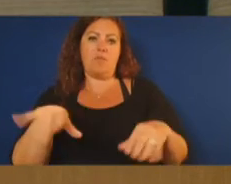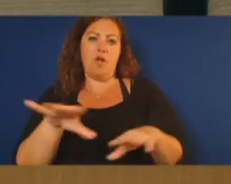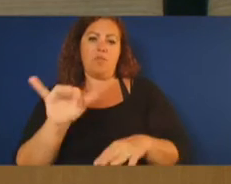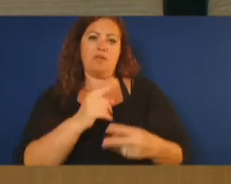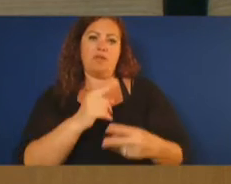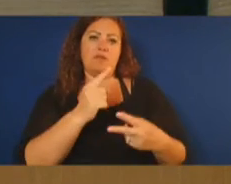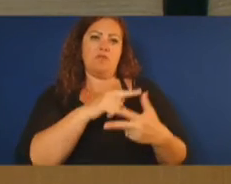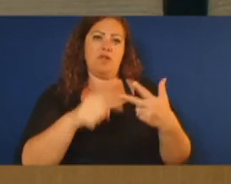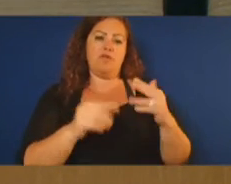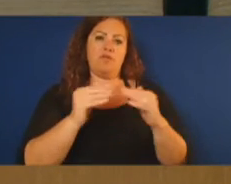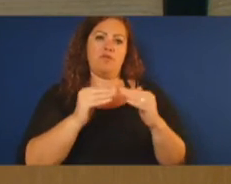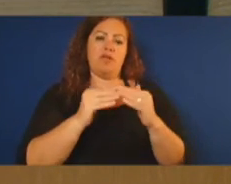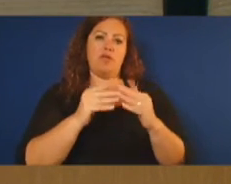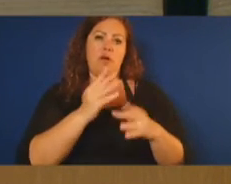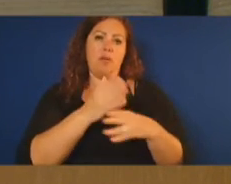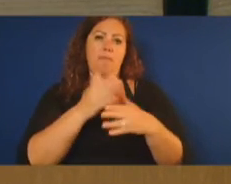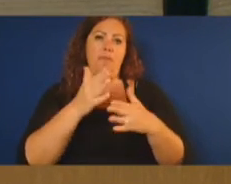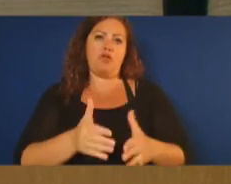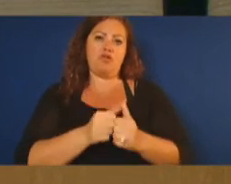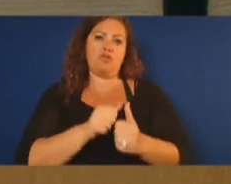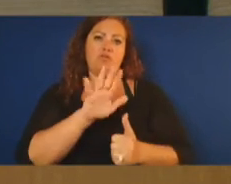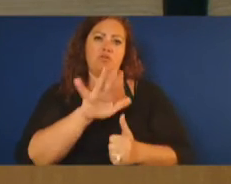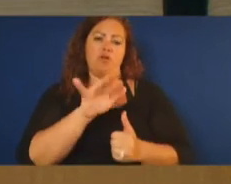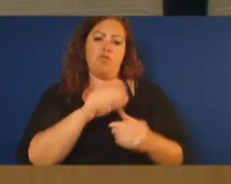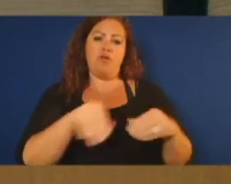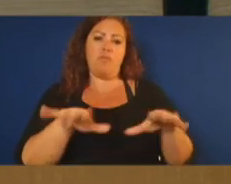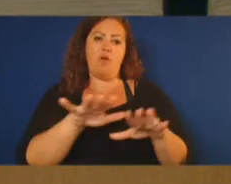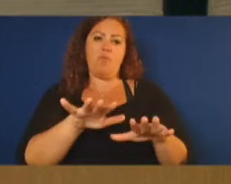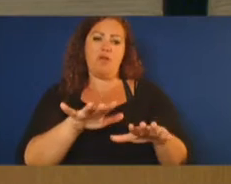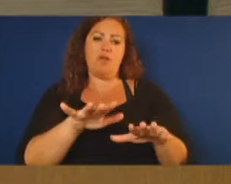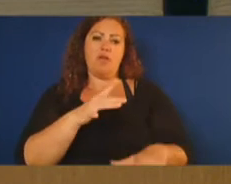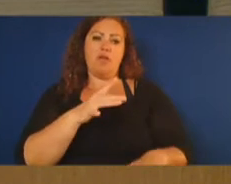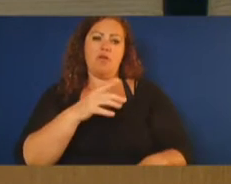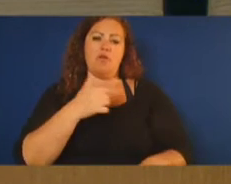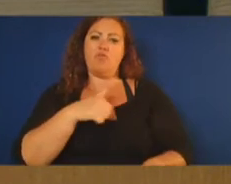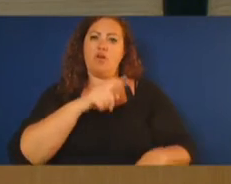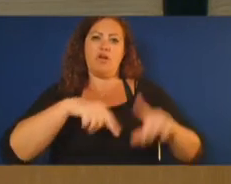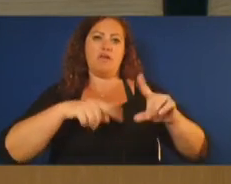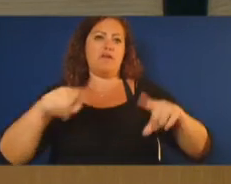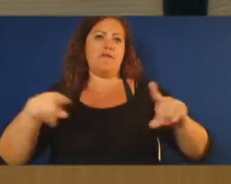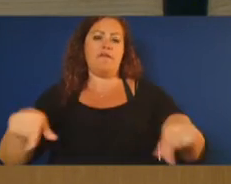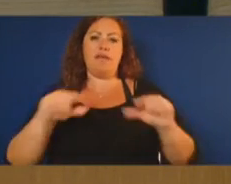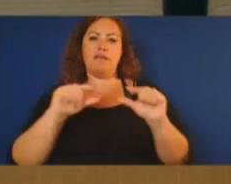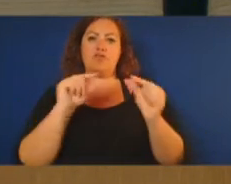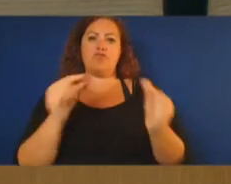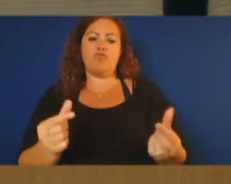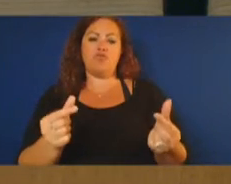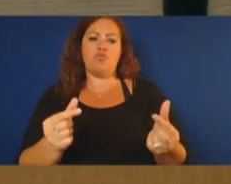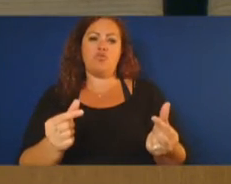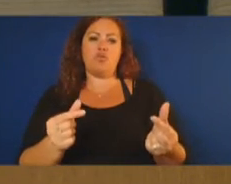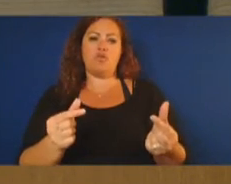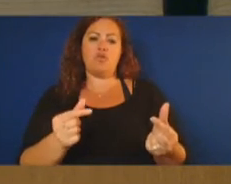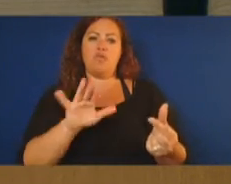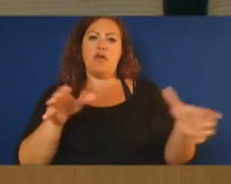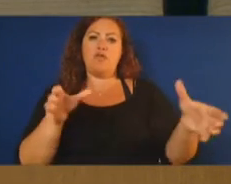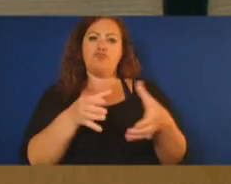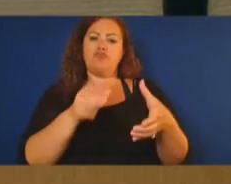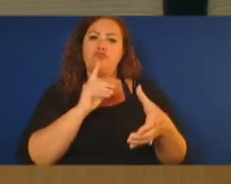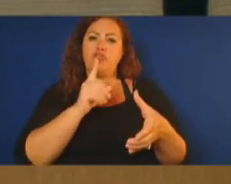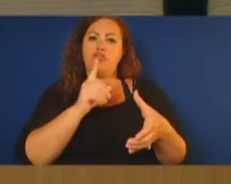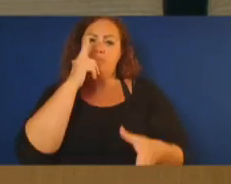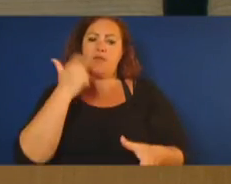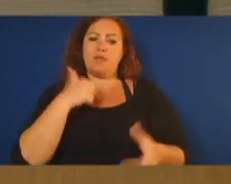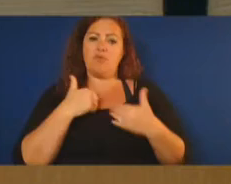Partners in that property um were a diverse group that uh came together really because we had a lot of